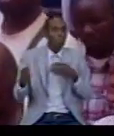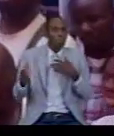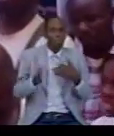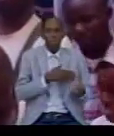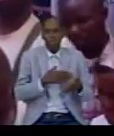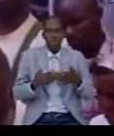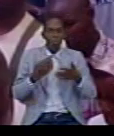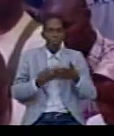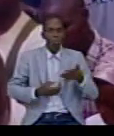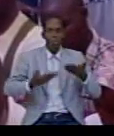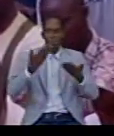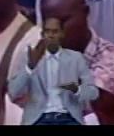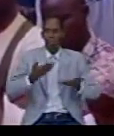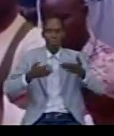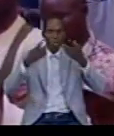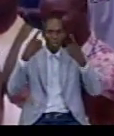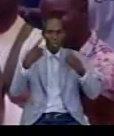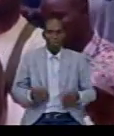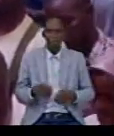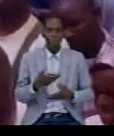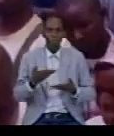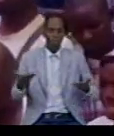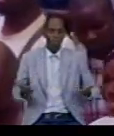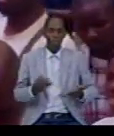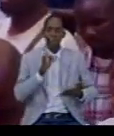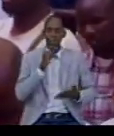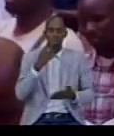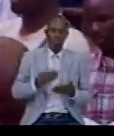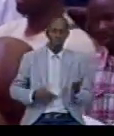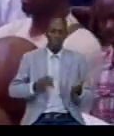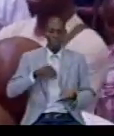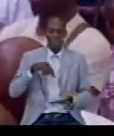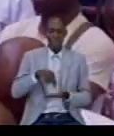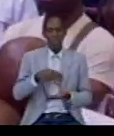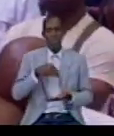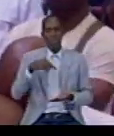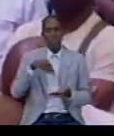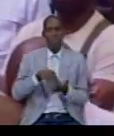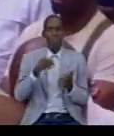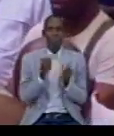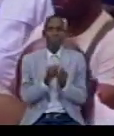is where I stand. And I stand with you.